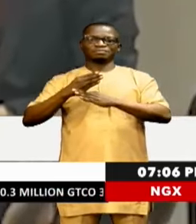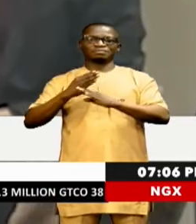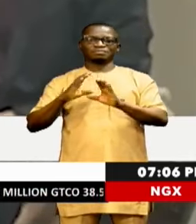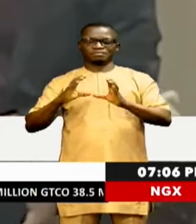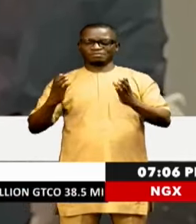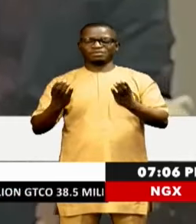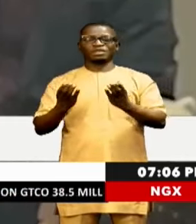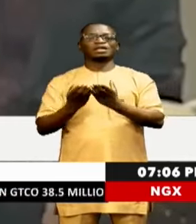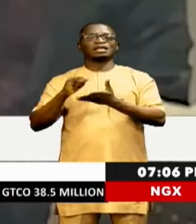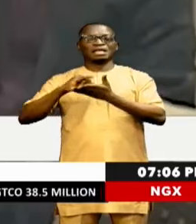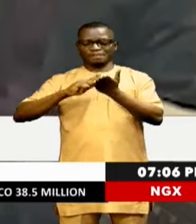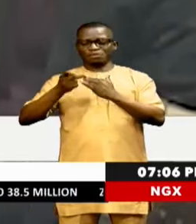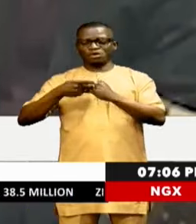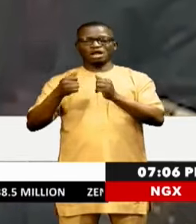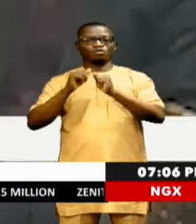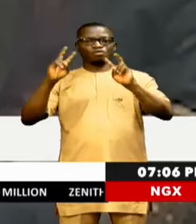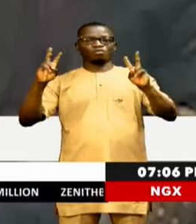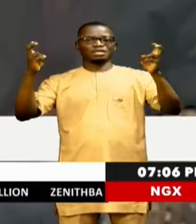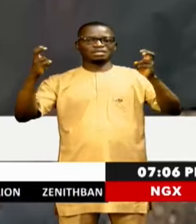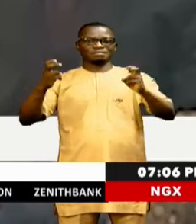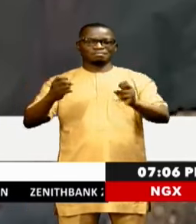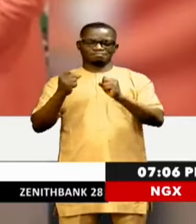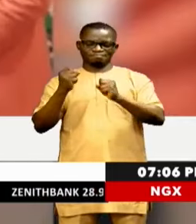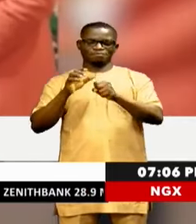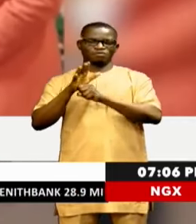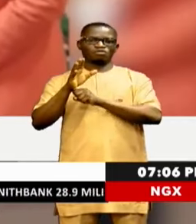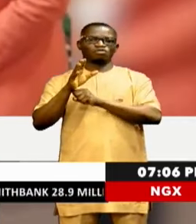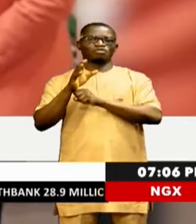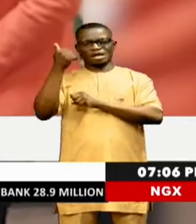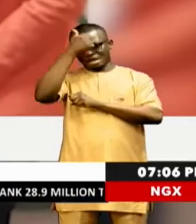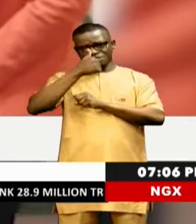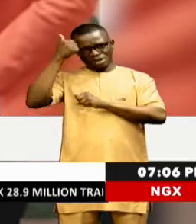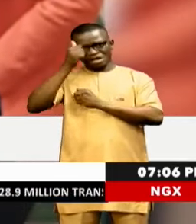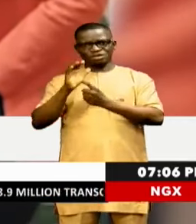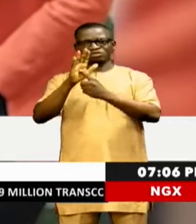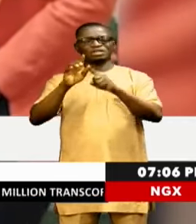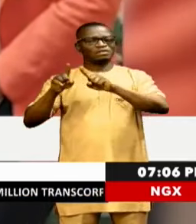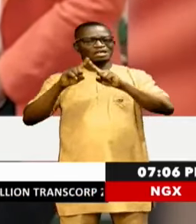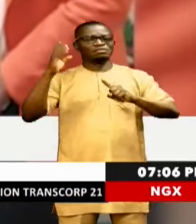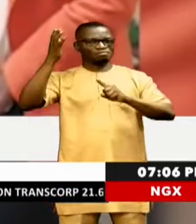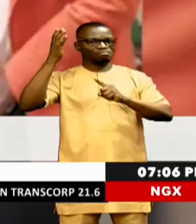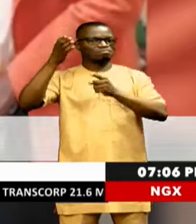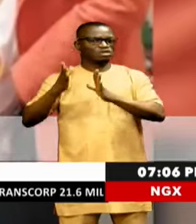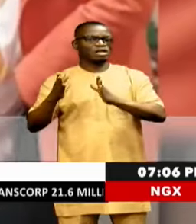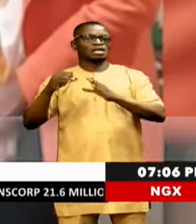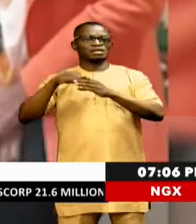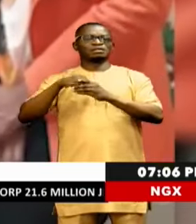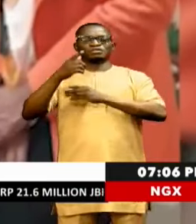The event, with a theme, Power for Africa, featured esteemed speakers and global leaders.